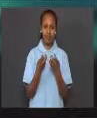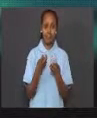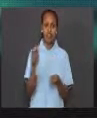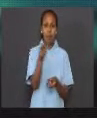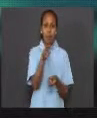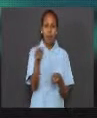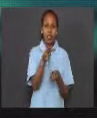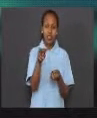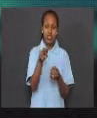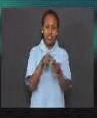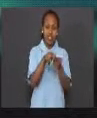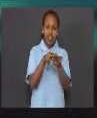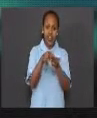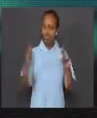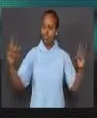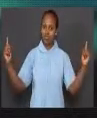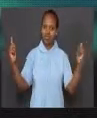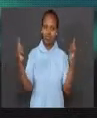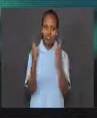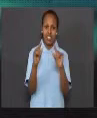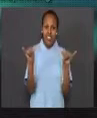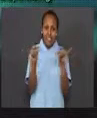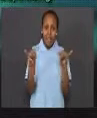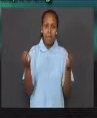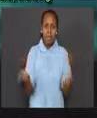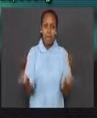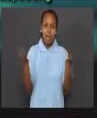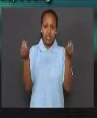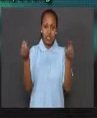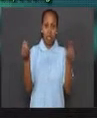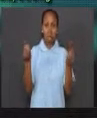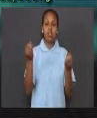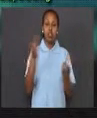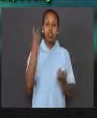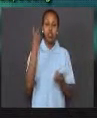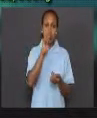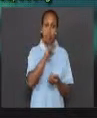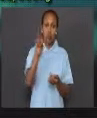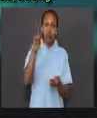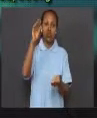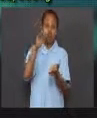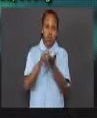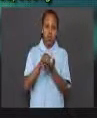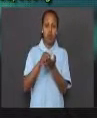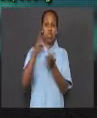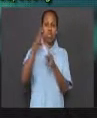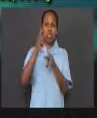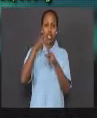Both trains possess the same mass, which is 22,000